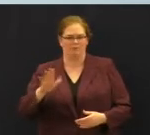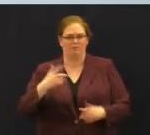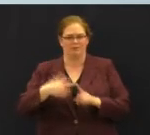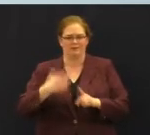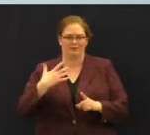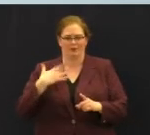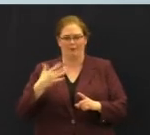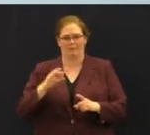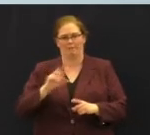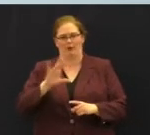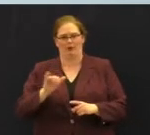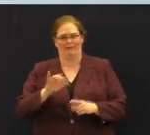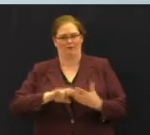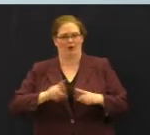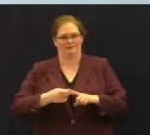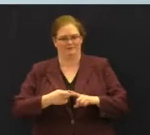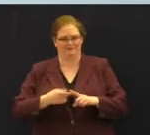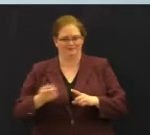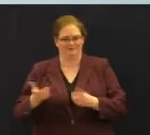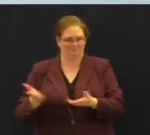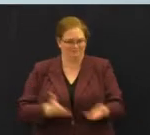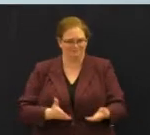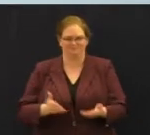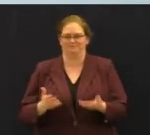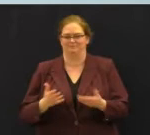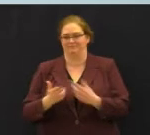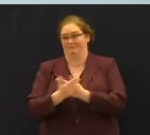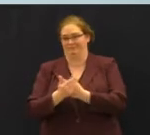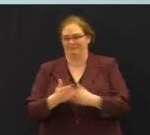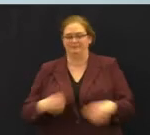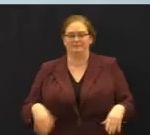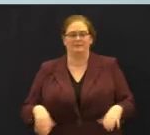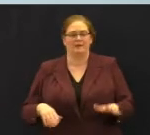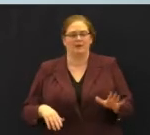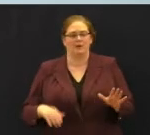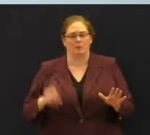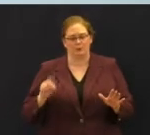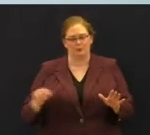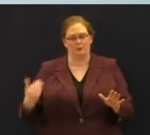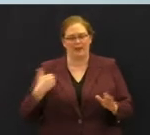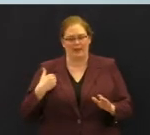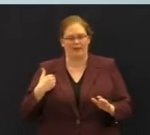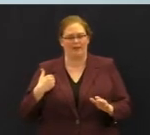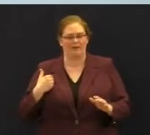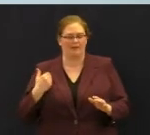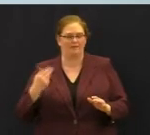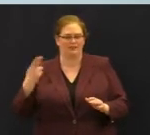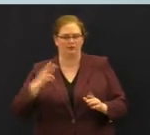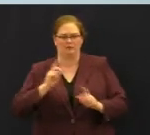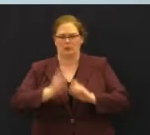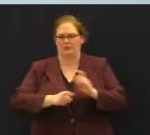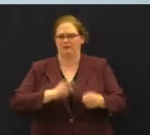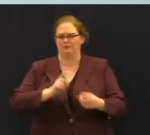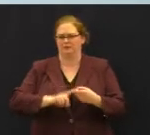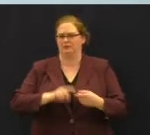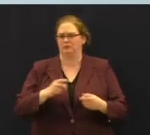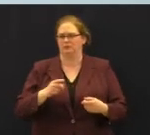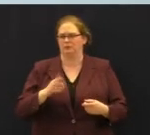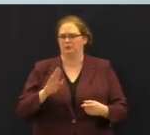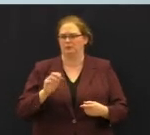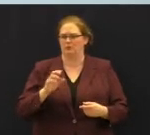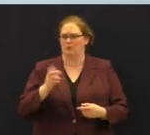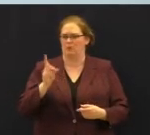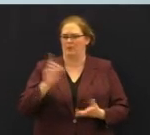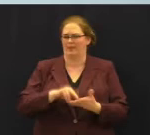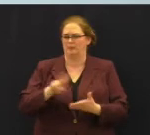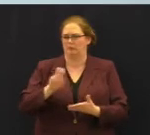friends. So we do have a history of donating to the Bucks County 4-H in the amount of